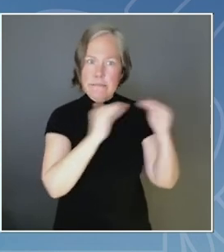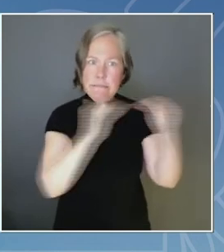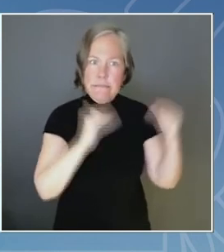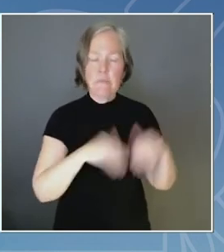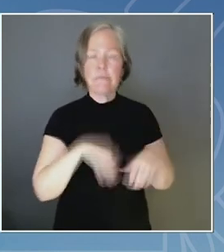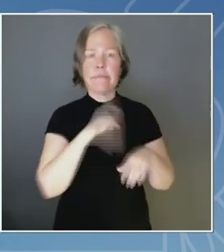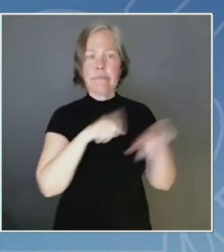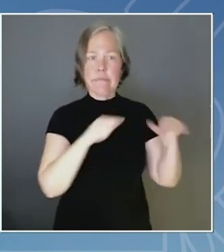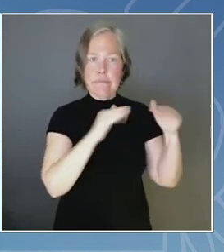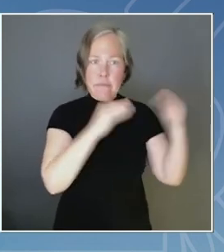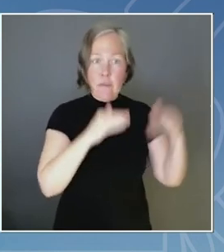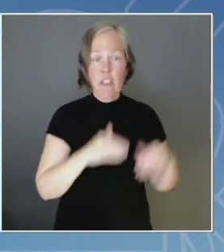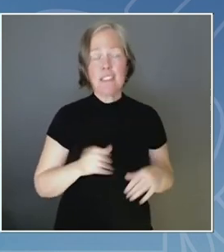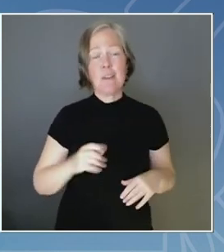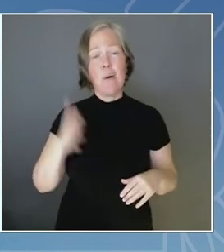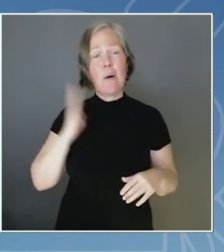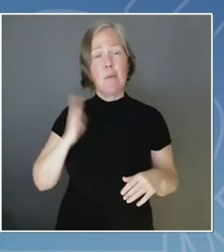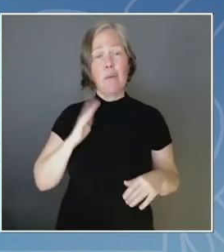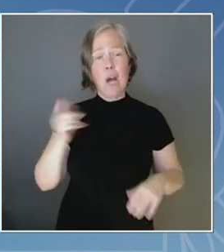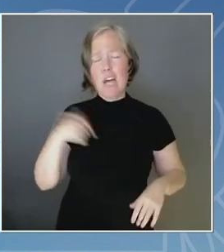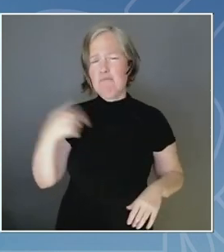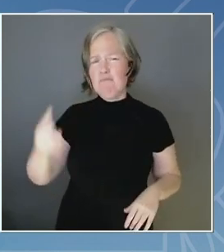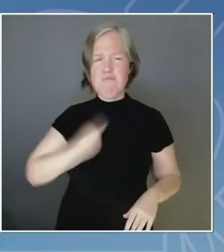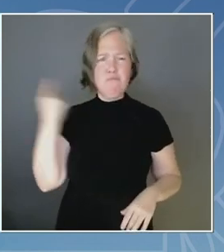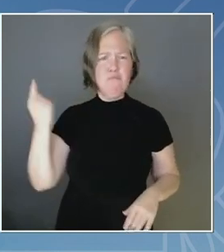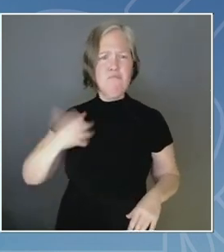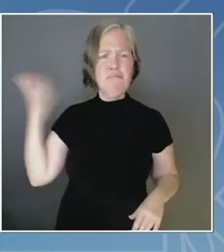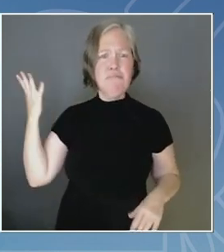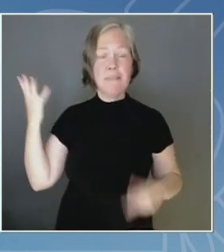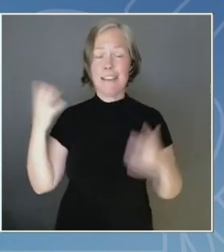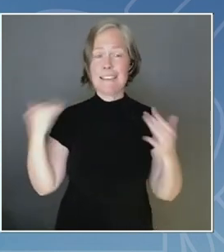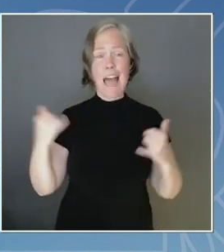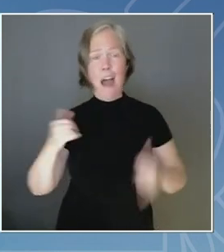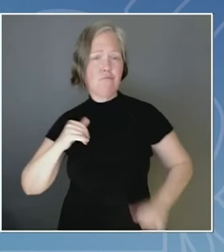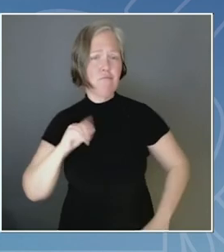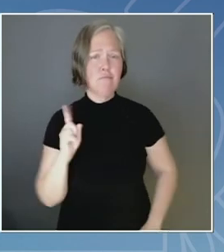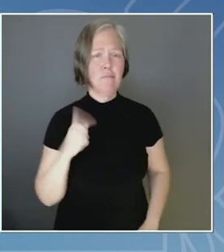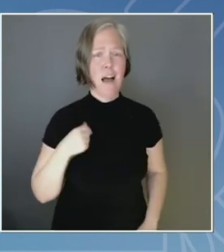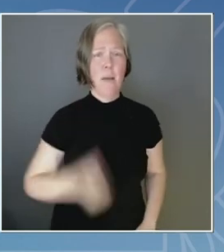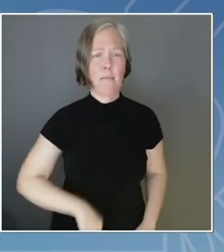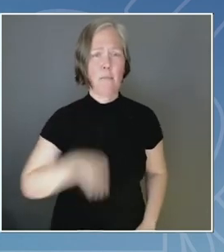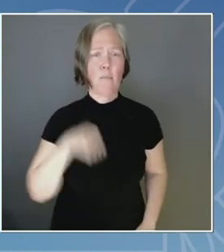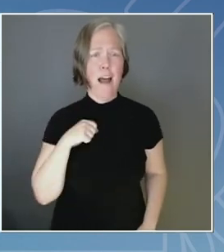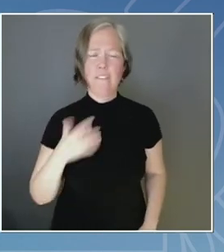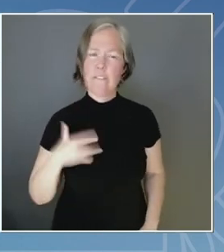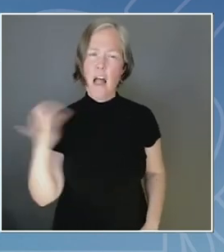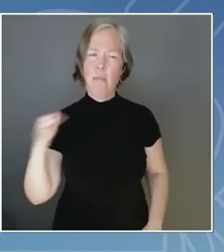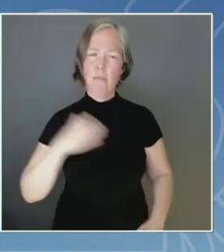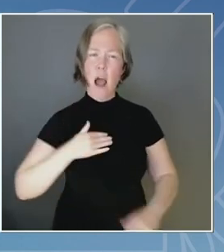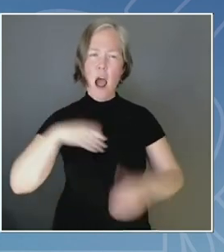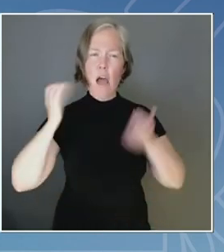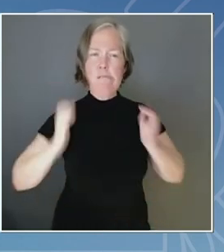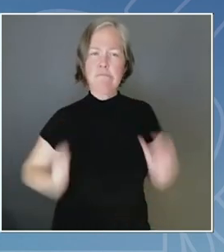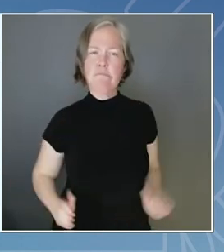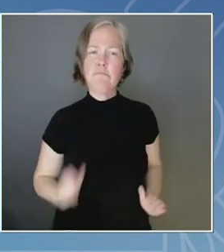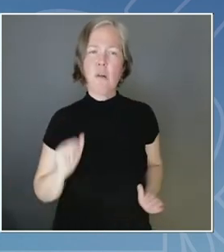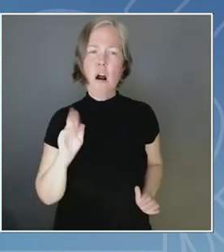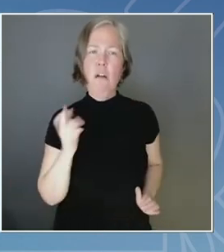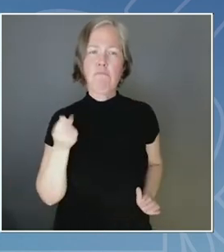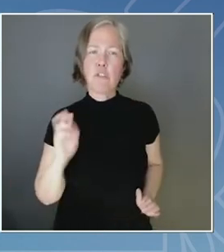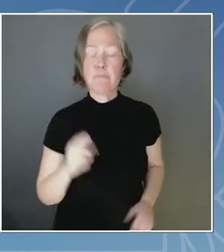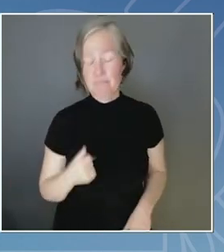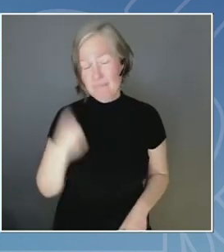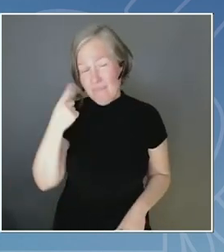would insult me, now I just wear it like armor. I'm proud, quite frankly. When I grew up in the United States, in California, I remember my